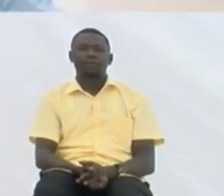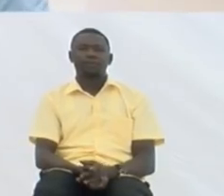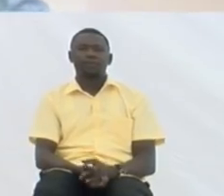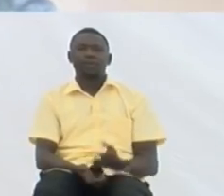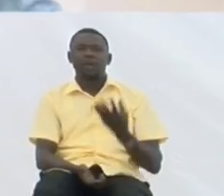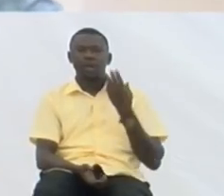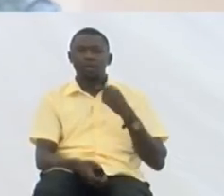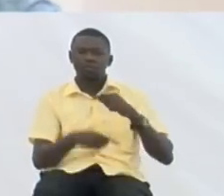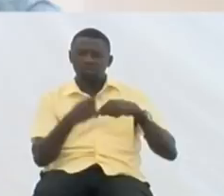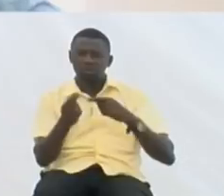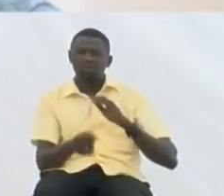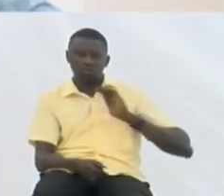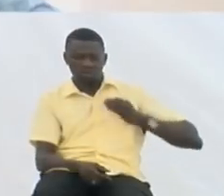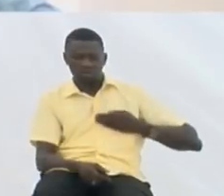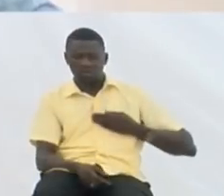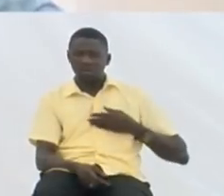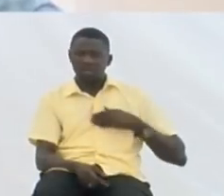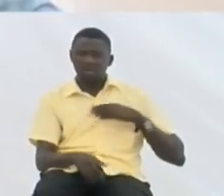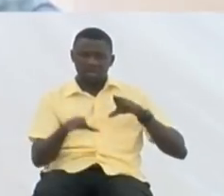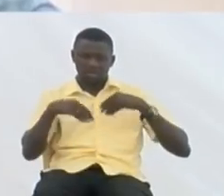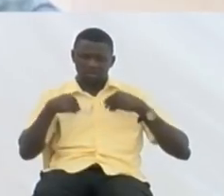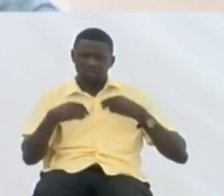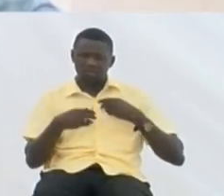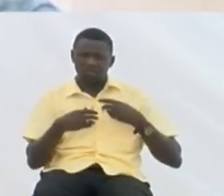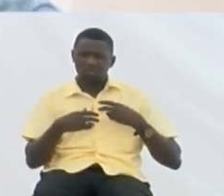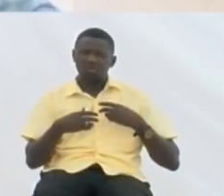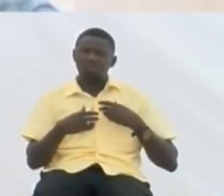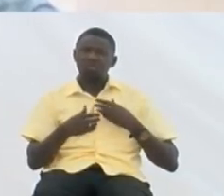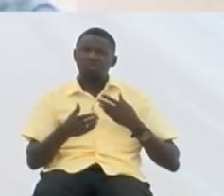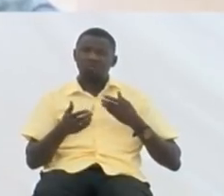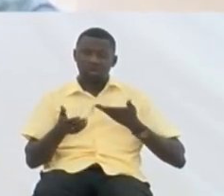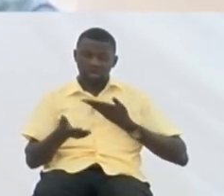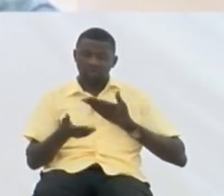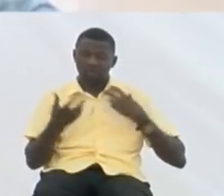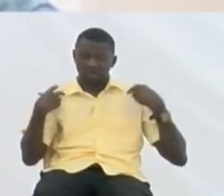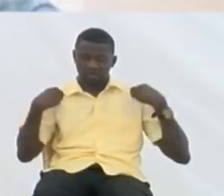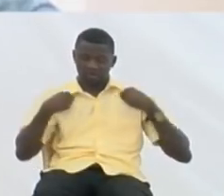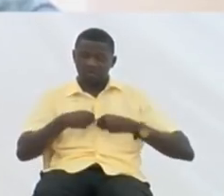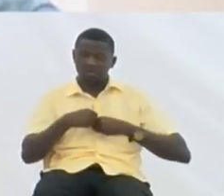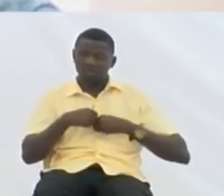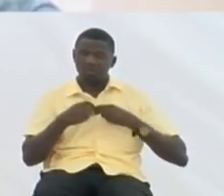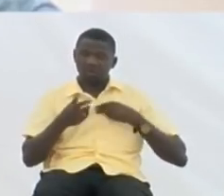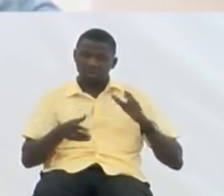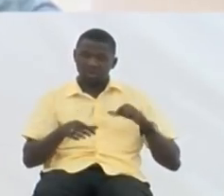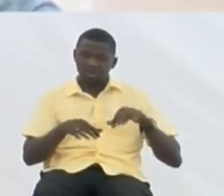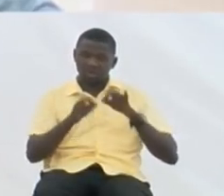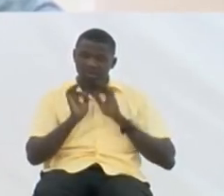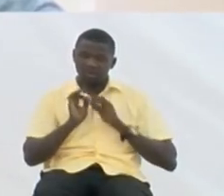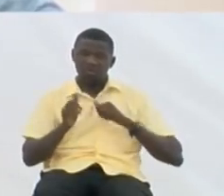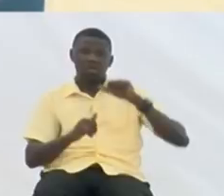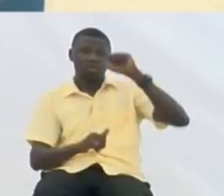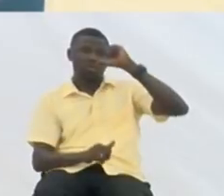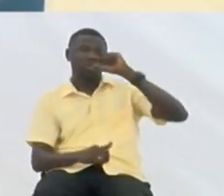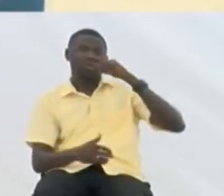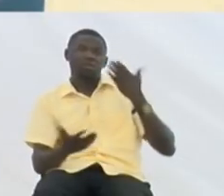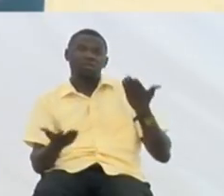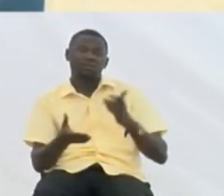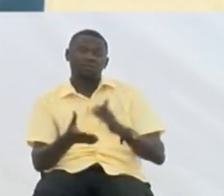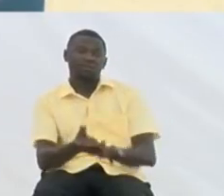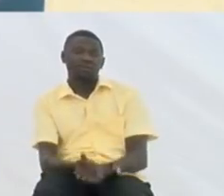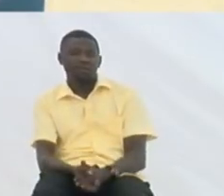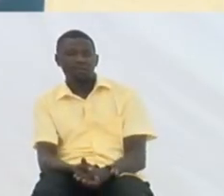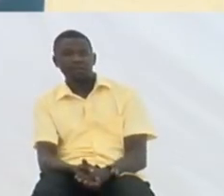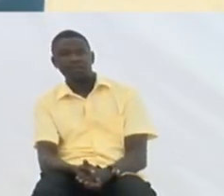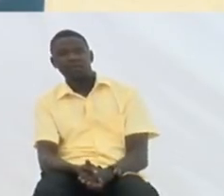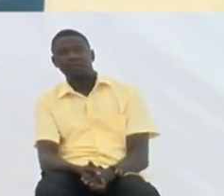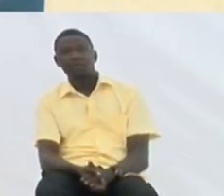How about the women? Were they allowed to keep their clothes when they were being taken in to drink? Ako musolu dum biribe